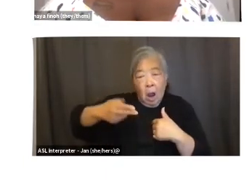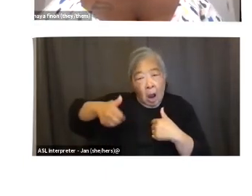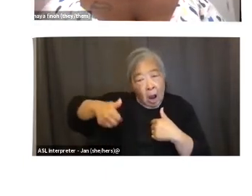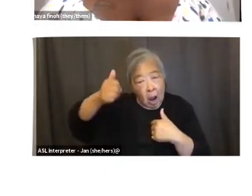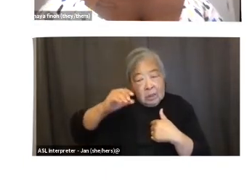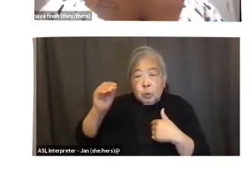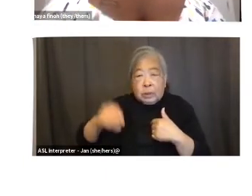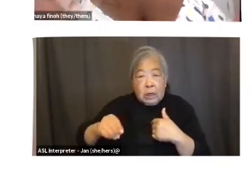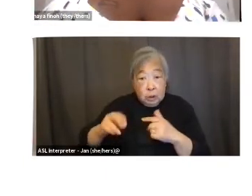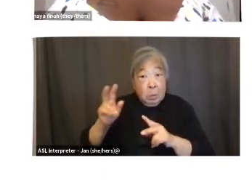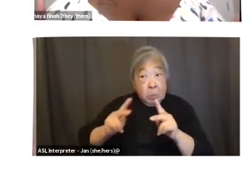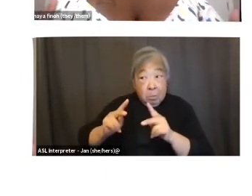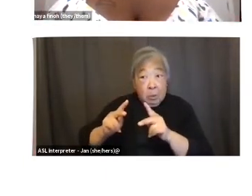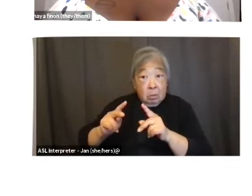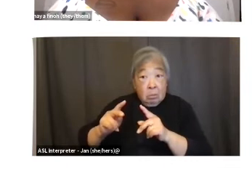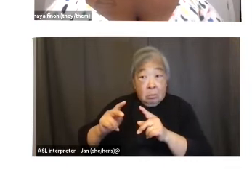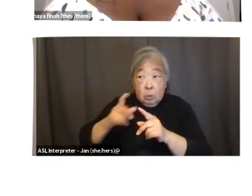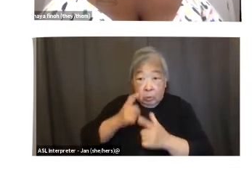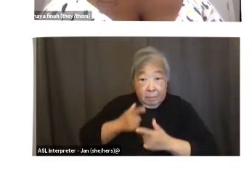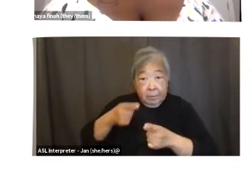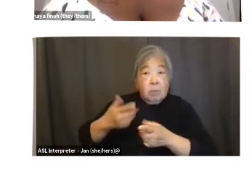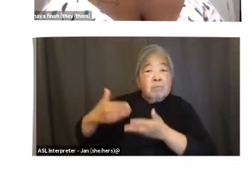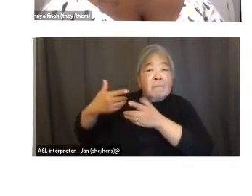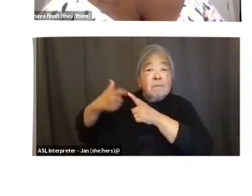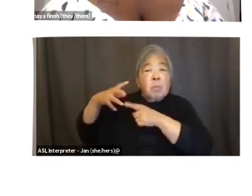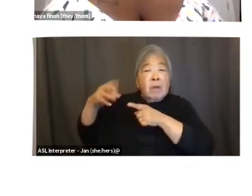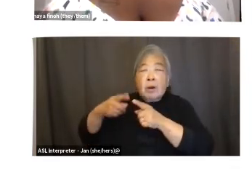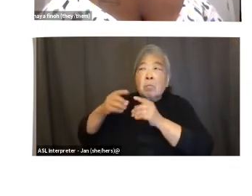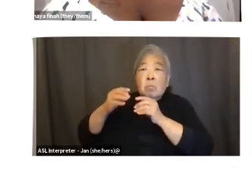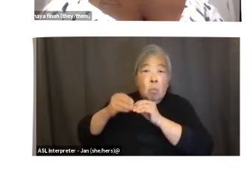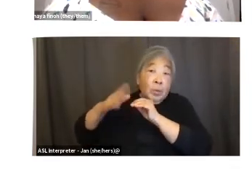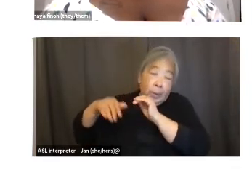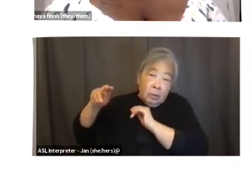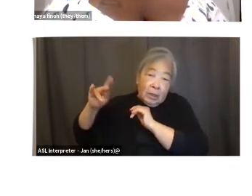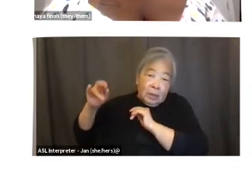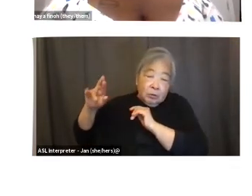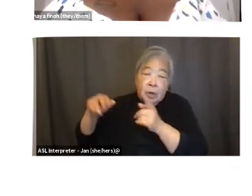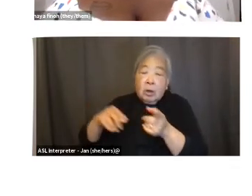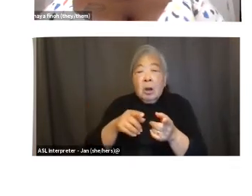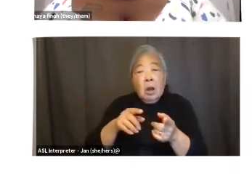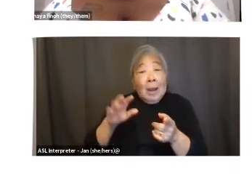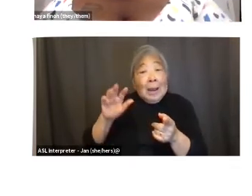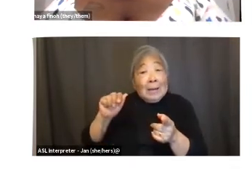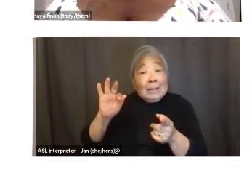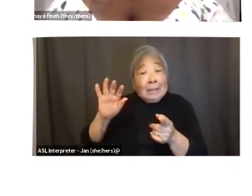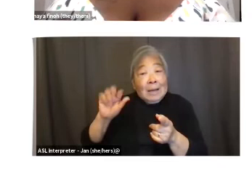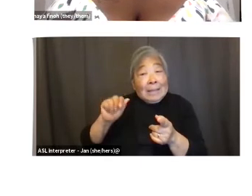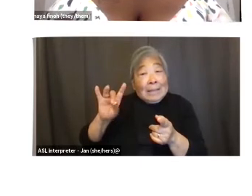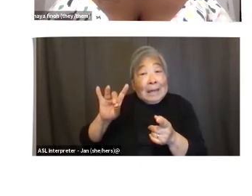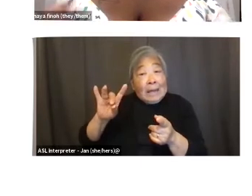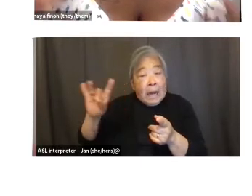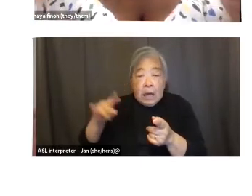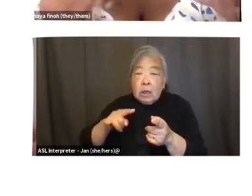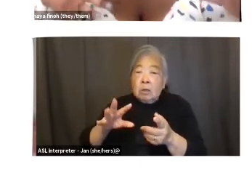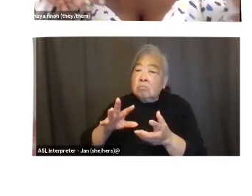people outside of Nigeria, so significant portion. Brazil abolished slavery in 1888,